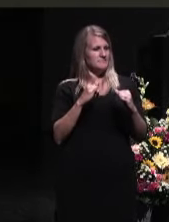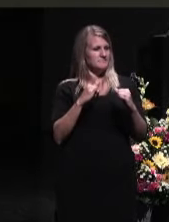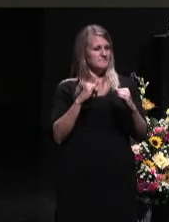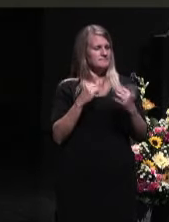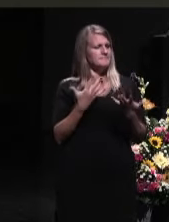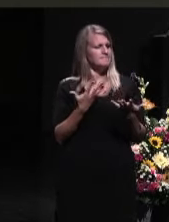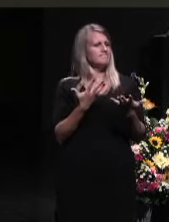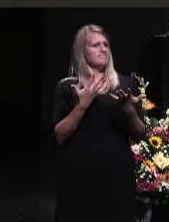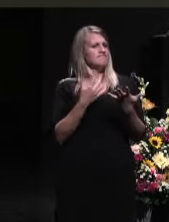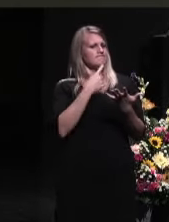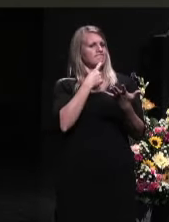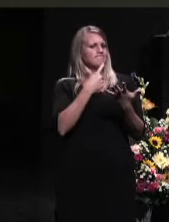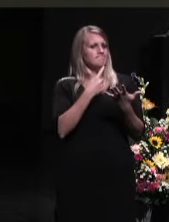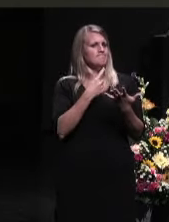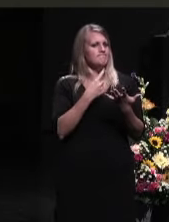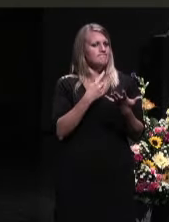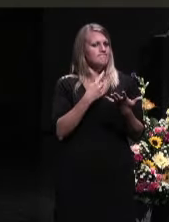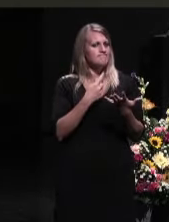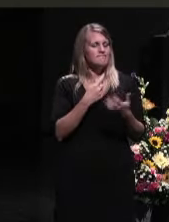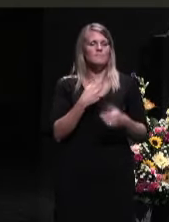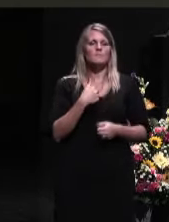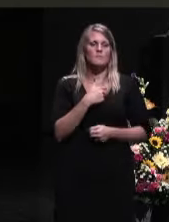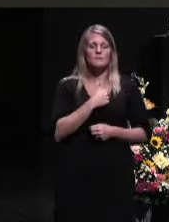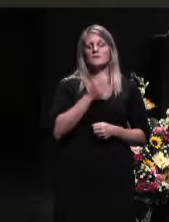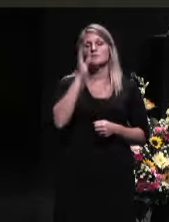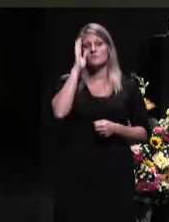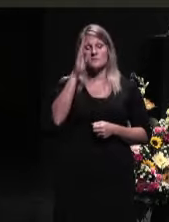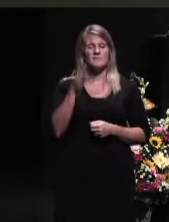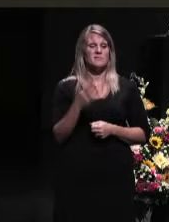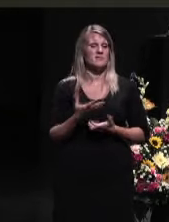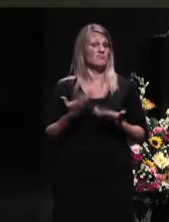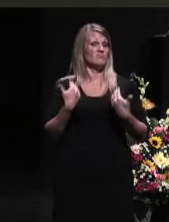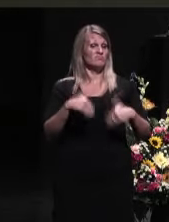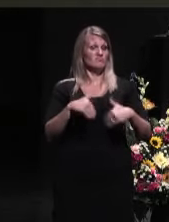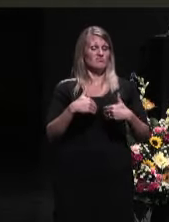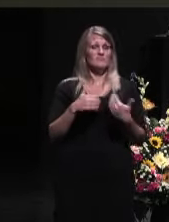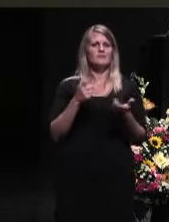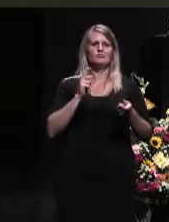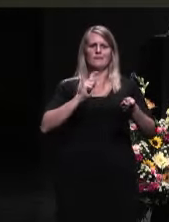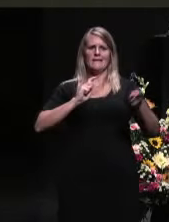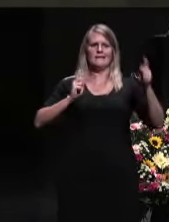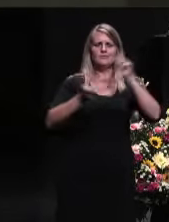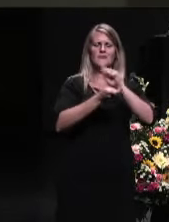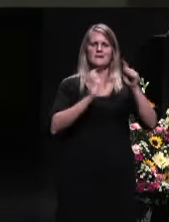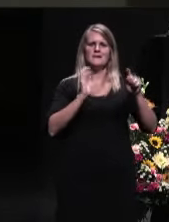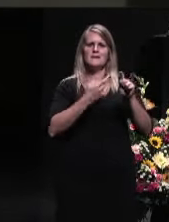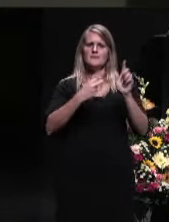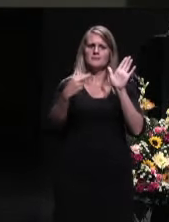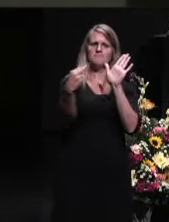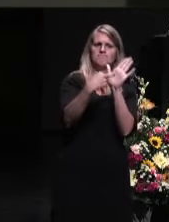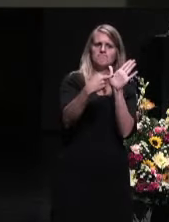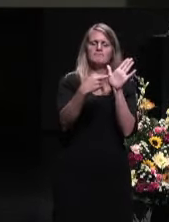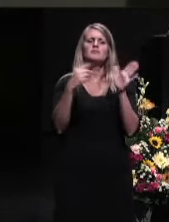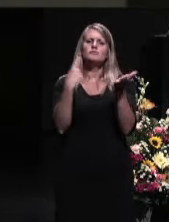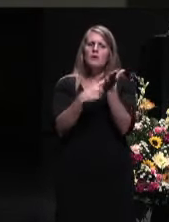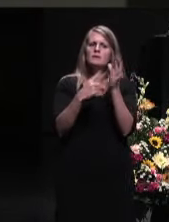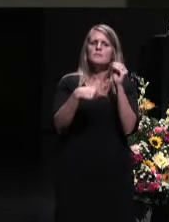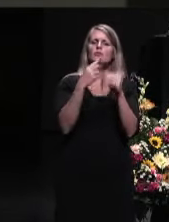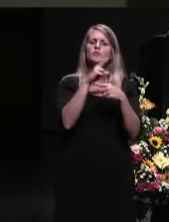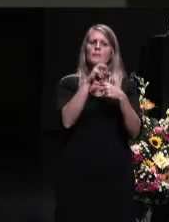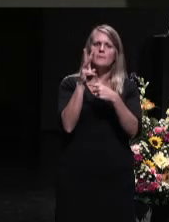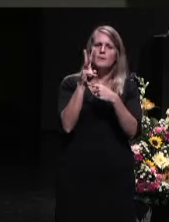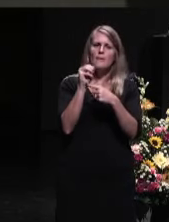and it's disappointing. We are going to be undertaking a more significant rebranding that talks about UWM first. UWM is a